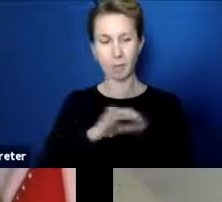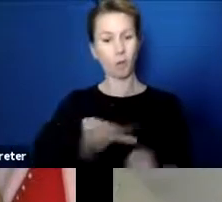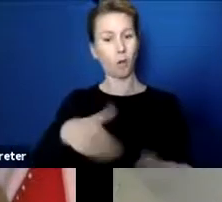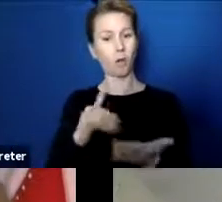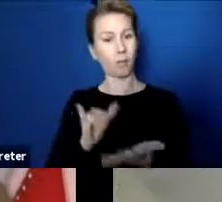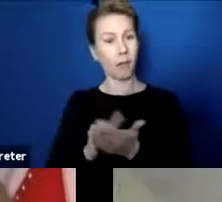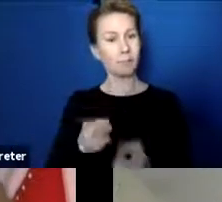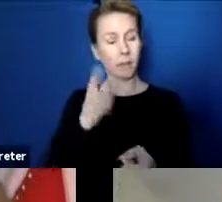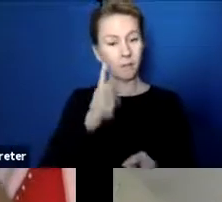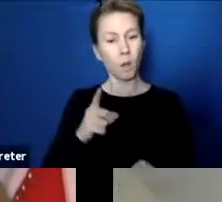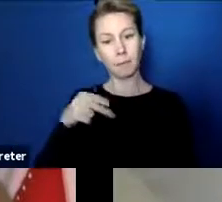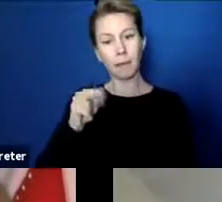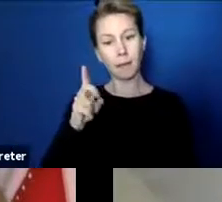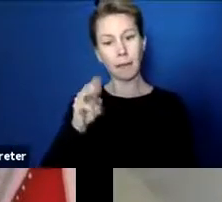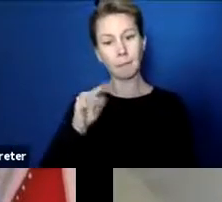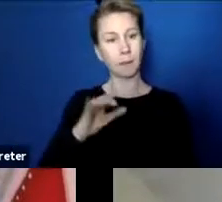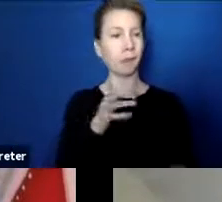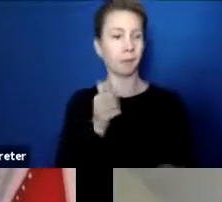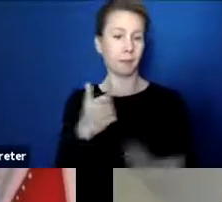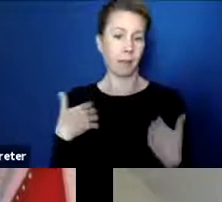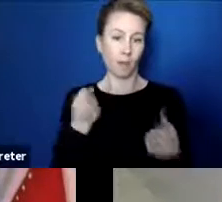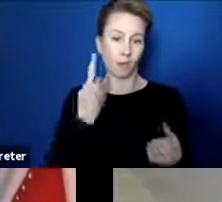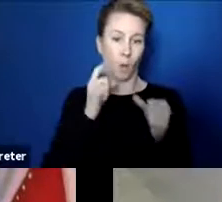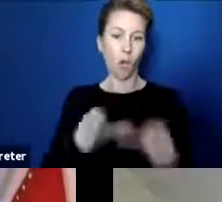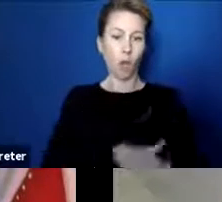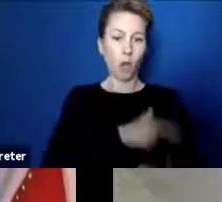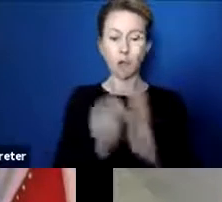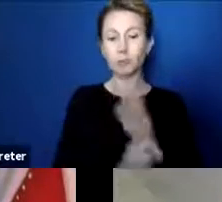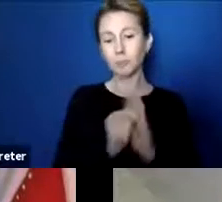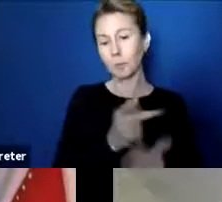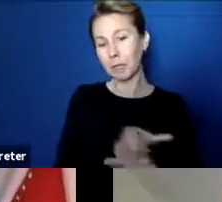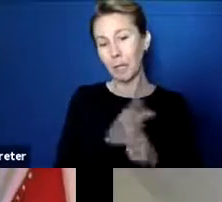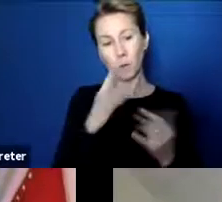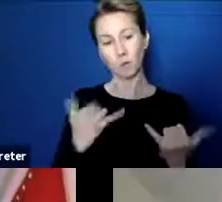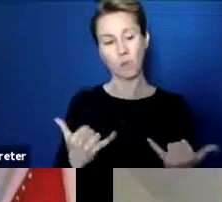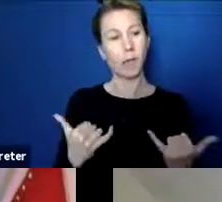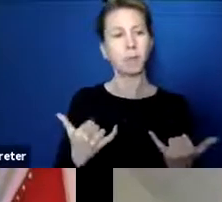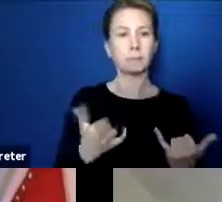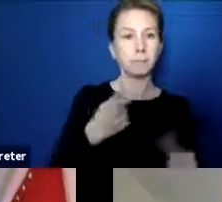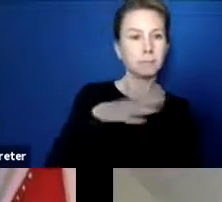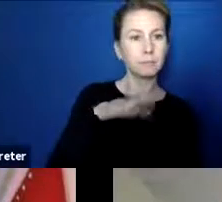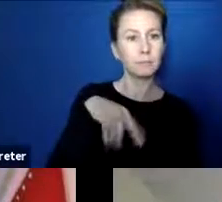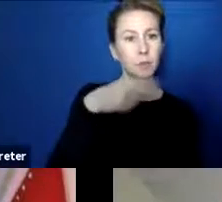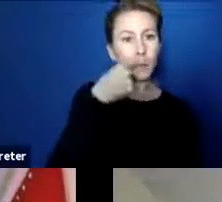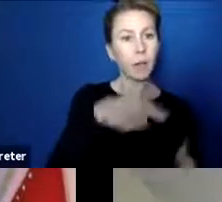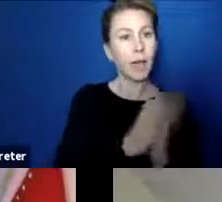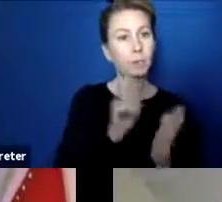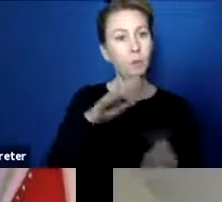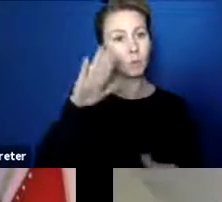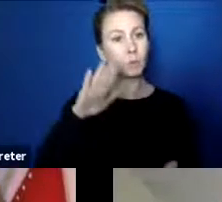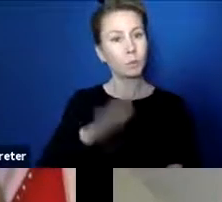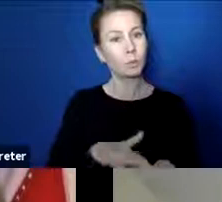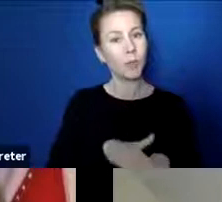or no sick time for long-term care workers, substandard working conditions, which includes lack of access to PPE,